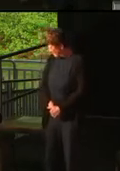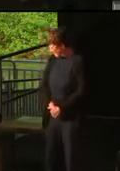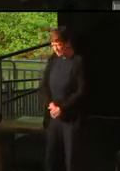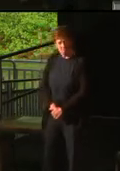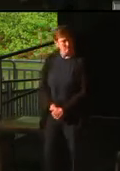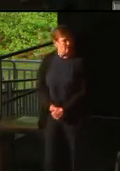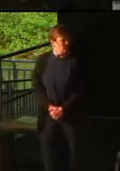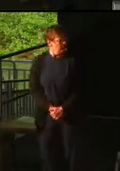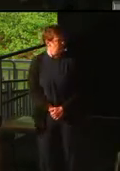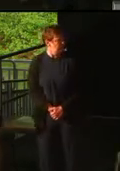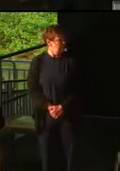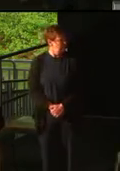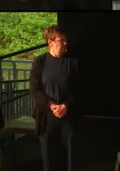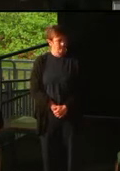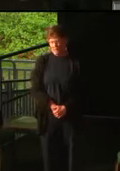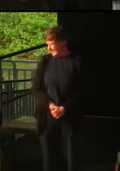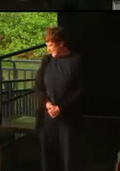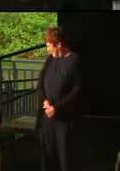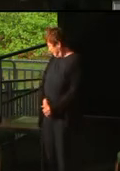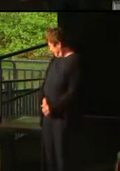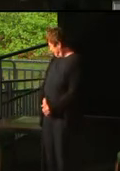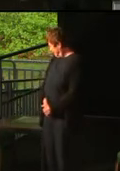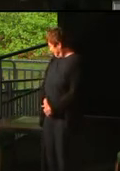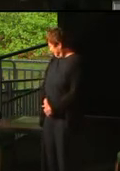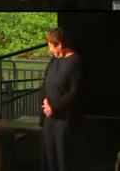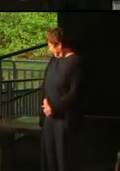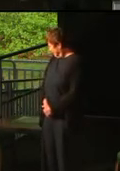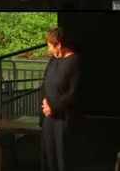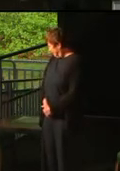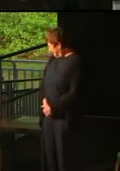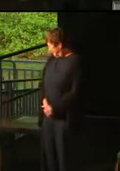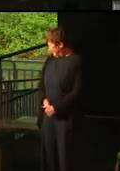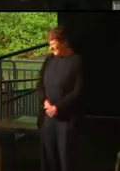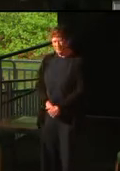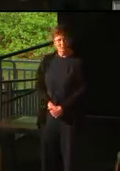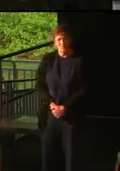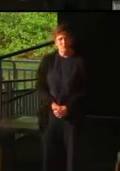Kaylee Afonso, magna cum laude, Art Transfer.